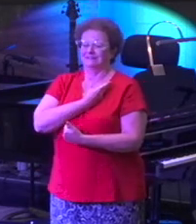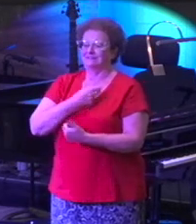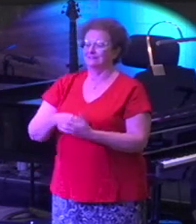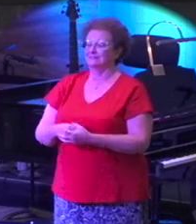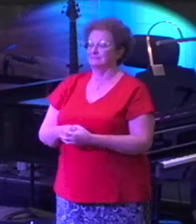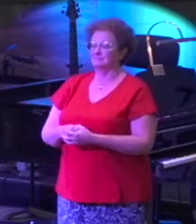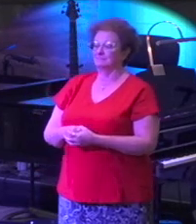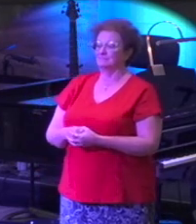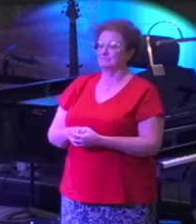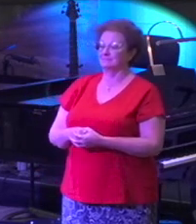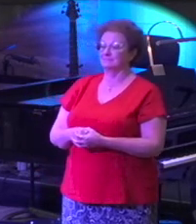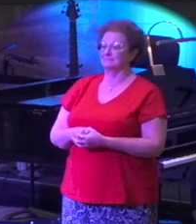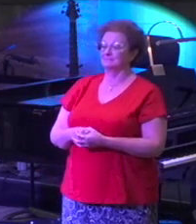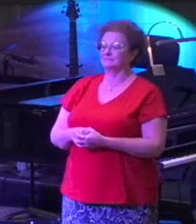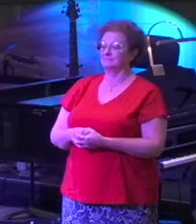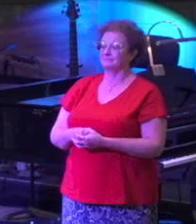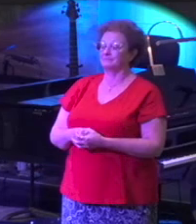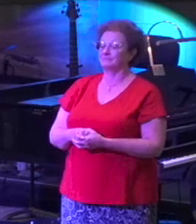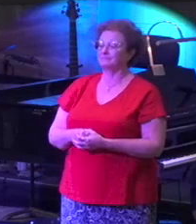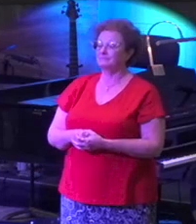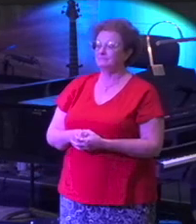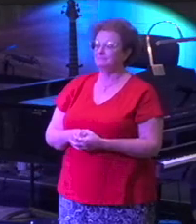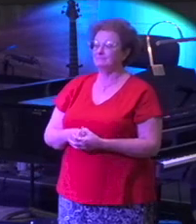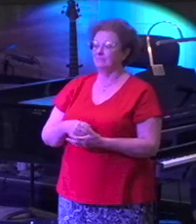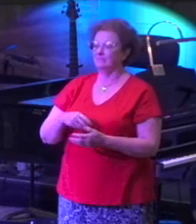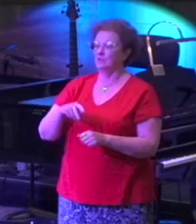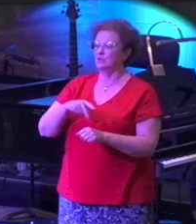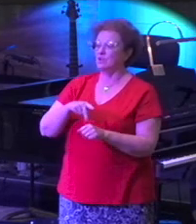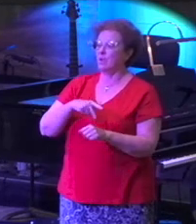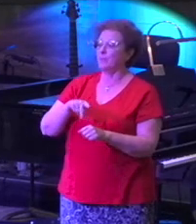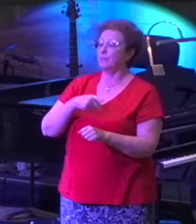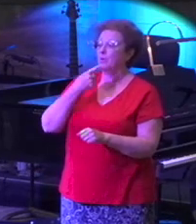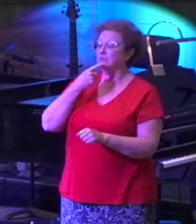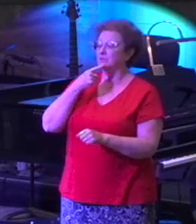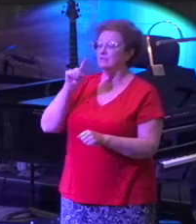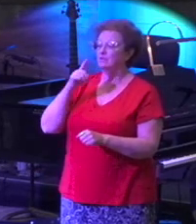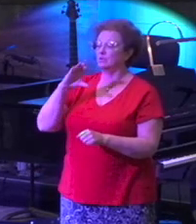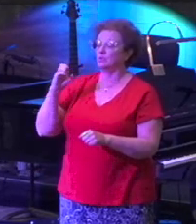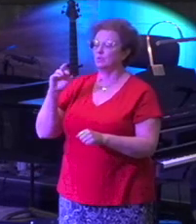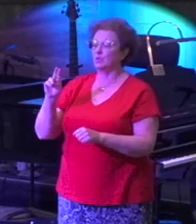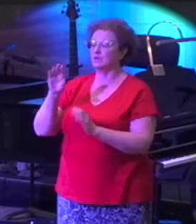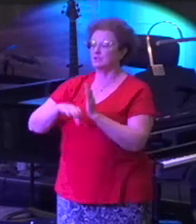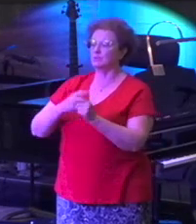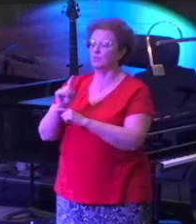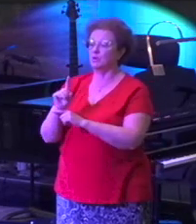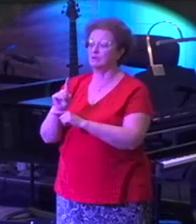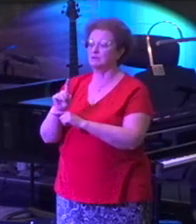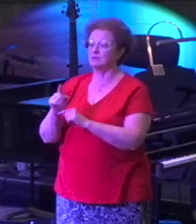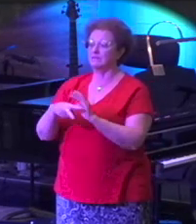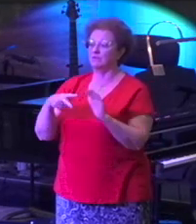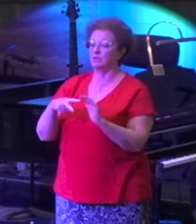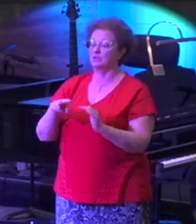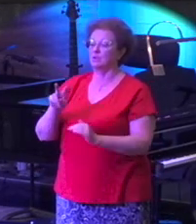the story of Jonah. Just look at what St. Paul said in 1 Corinthians chapter 1, verses 27 to